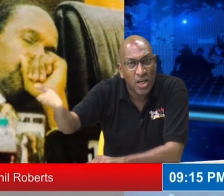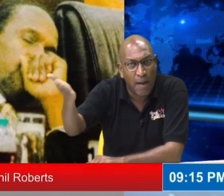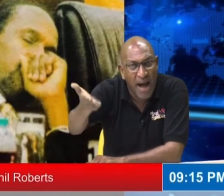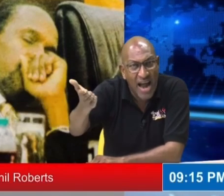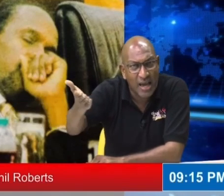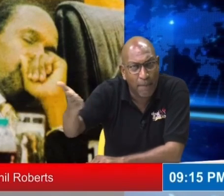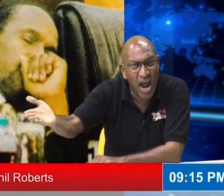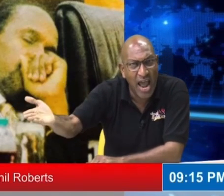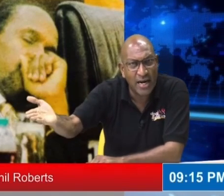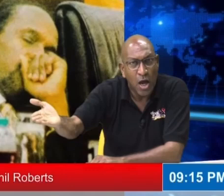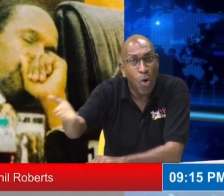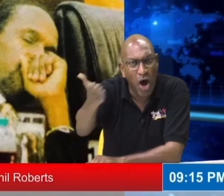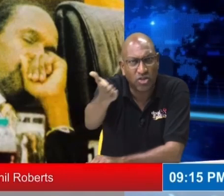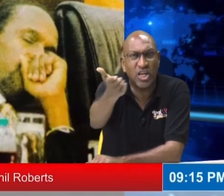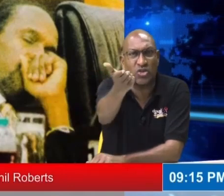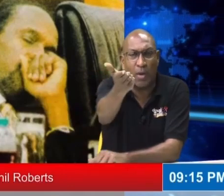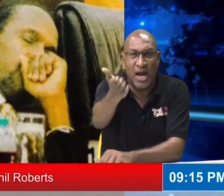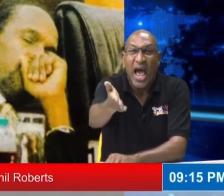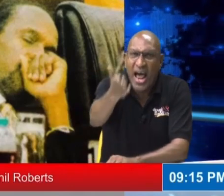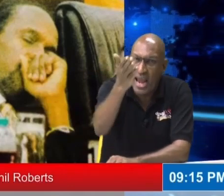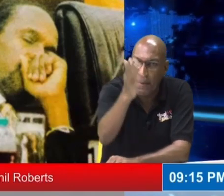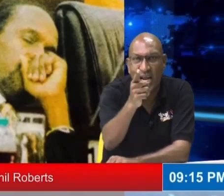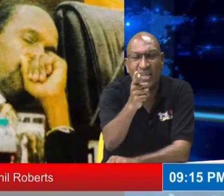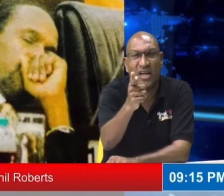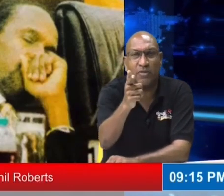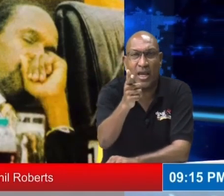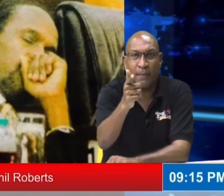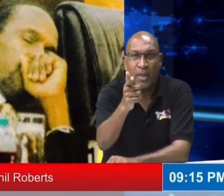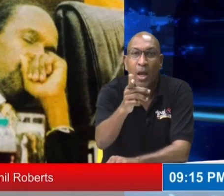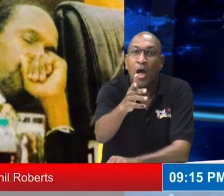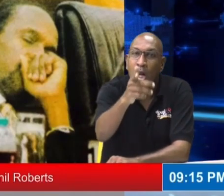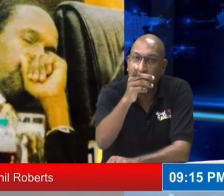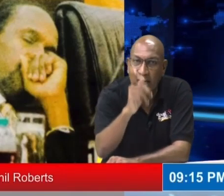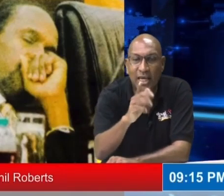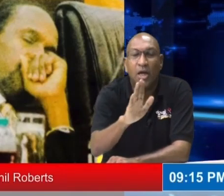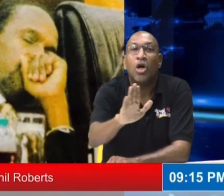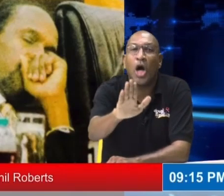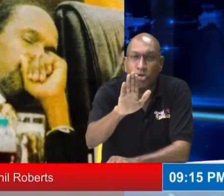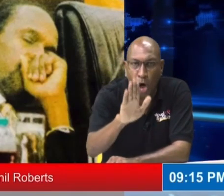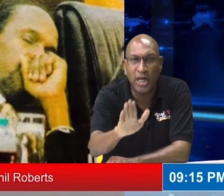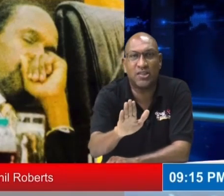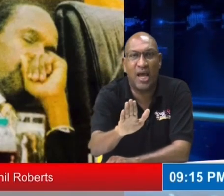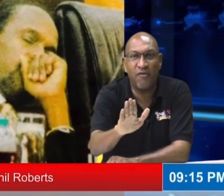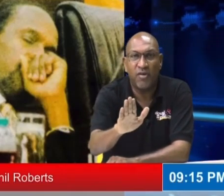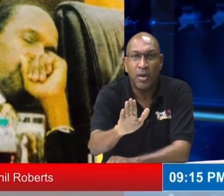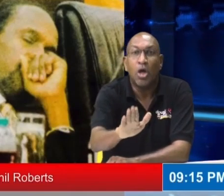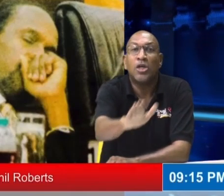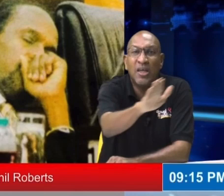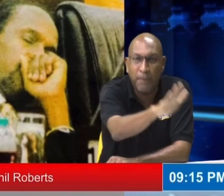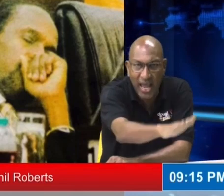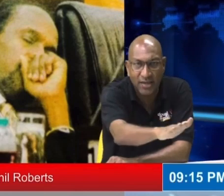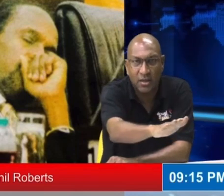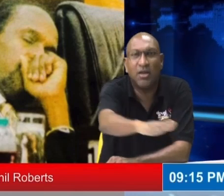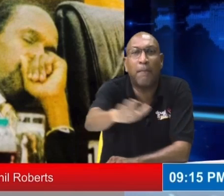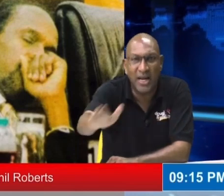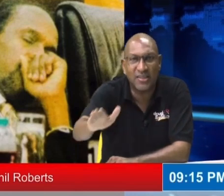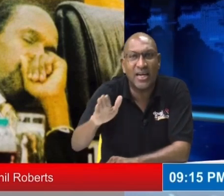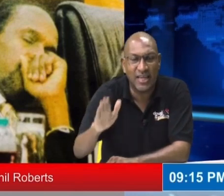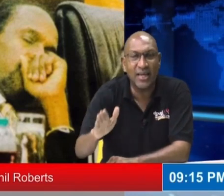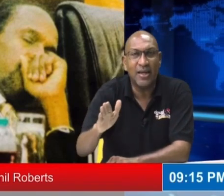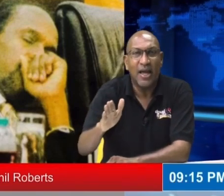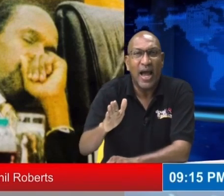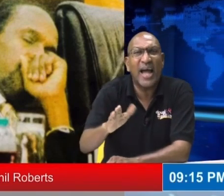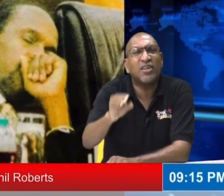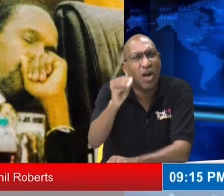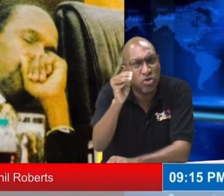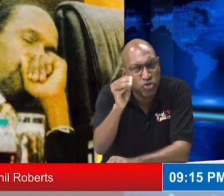belly you burn your brain watch this woman and let me tell you something lady control yourself debate your bills